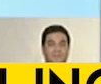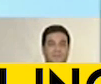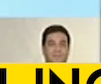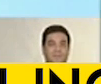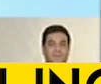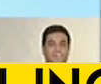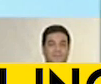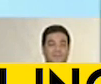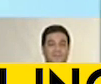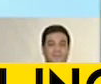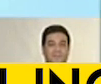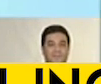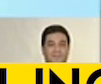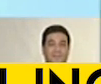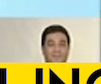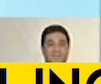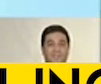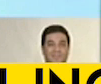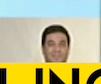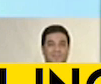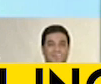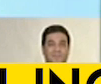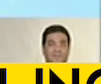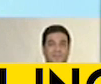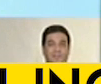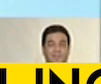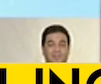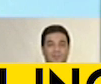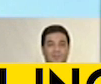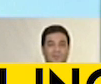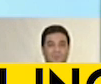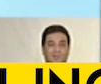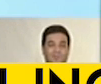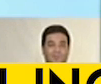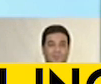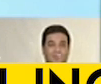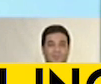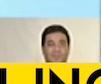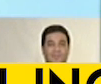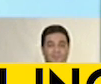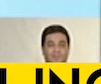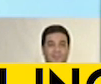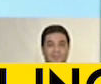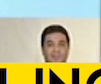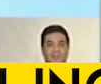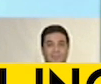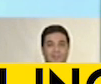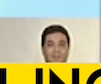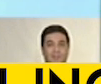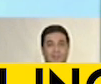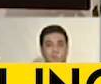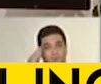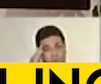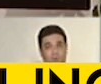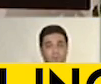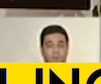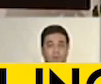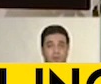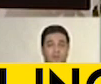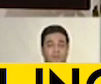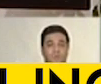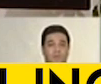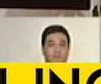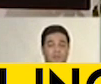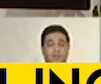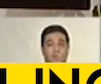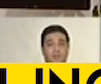berdingiz. Dar haqiqat, vatan inson tug'ilib o'sgan muqaddas zamin, tarixan ato etilgan makon. Ya'ni vatan